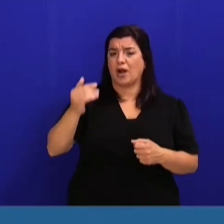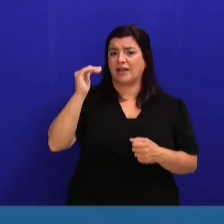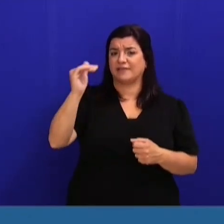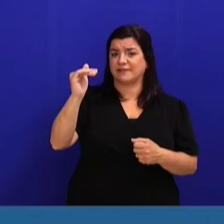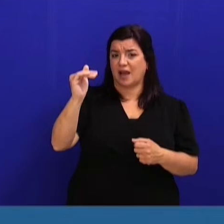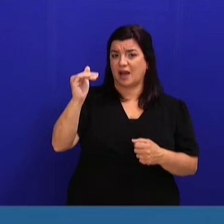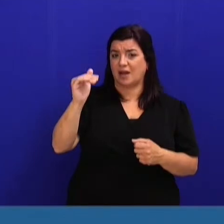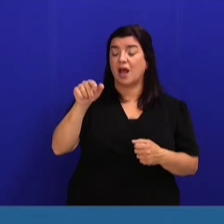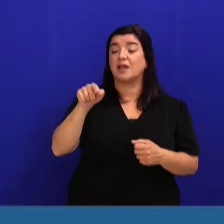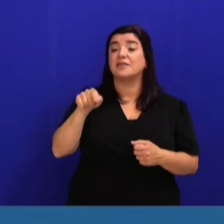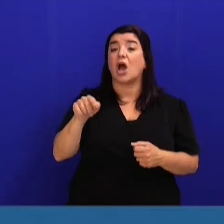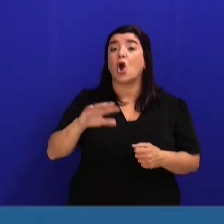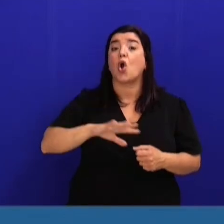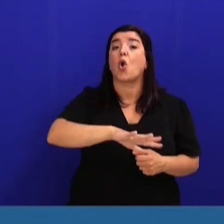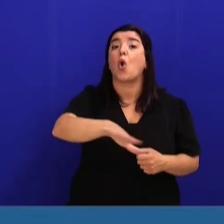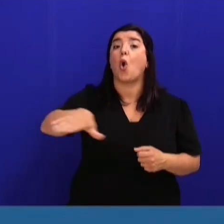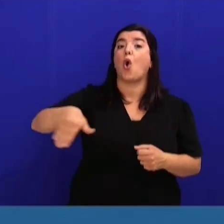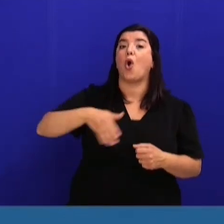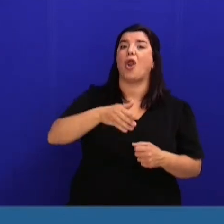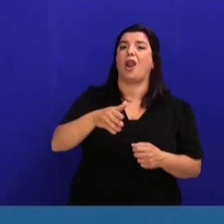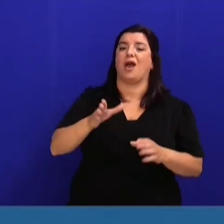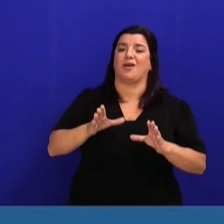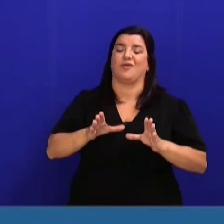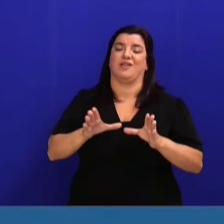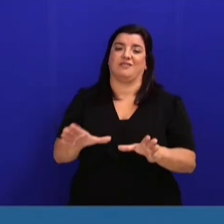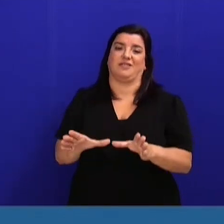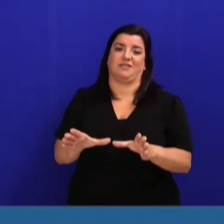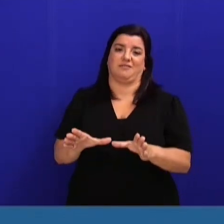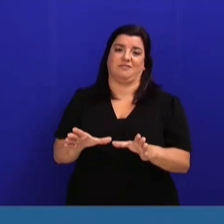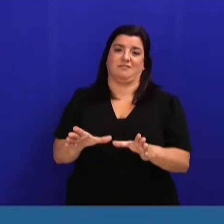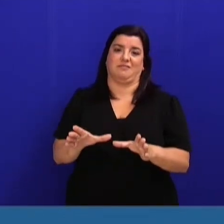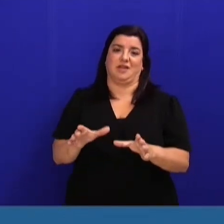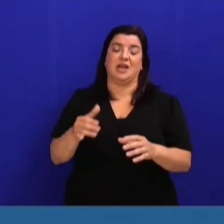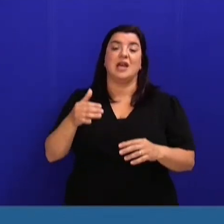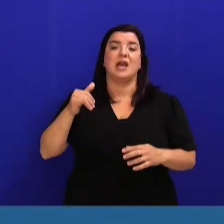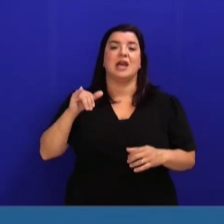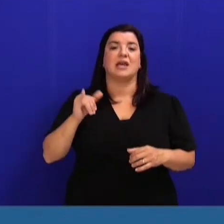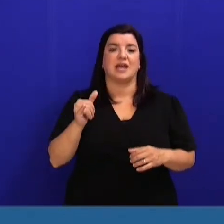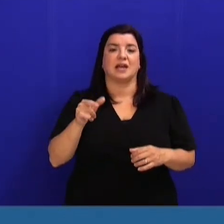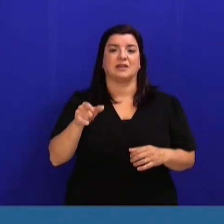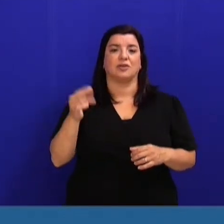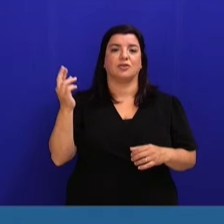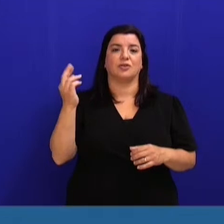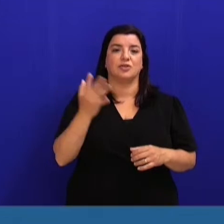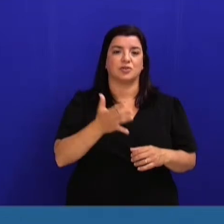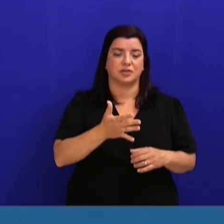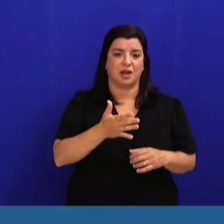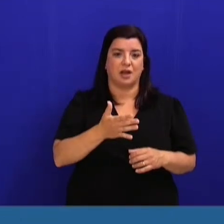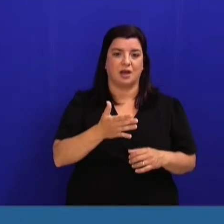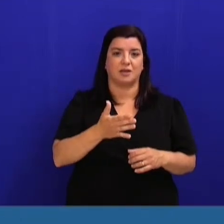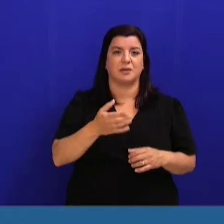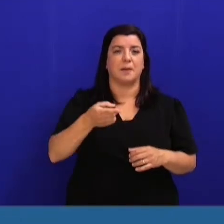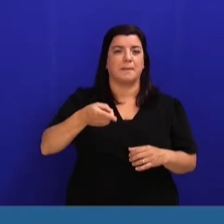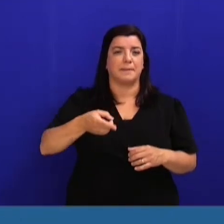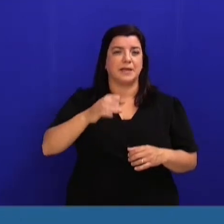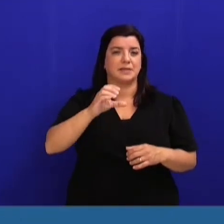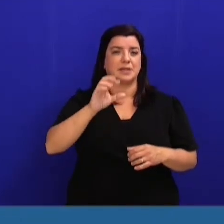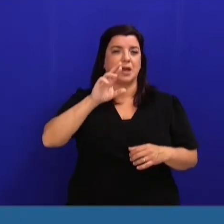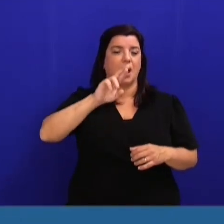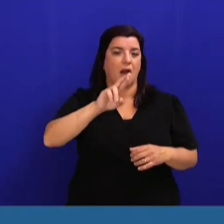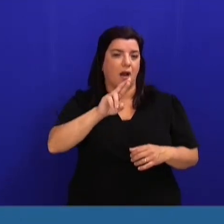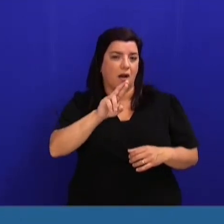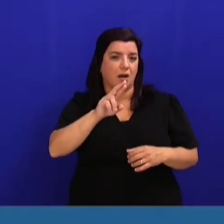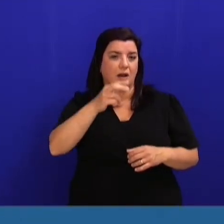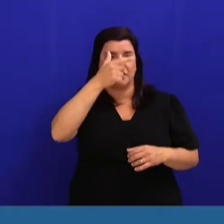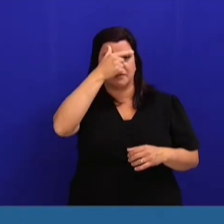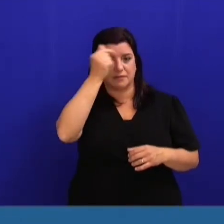joħroġ ir-riżultat kollha jridu joqogħdu kwarantina. La darba joħorġu r-riżultati x'niftakru dawn qegħdin nagħmlu PCR tests u jridu jinħadmu fil-laboratorju